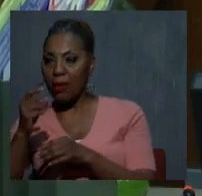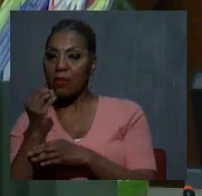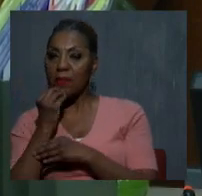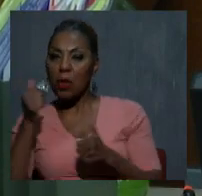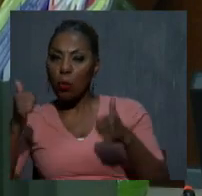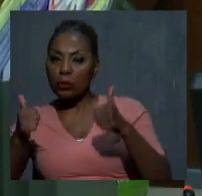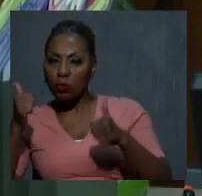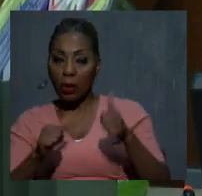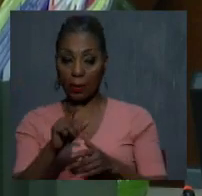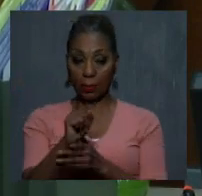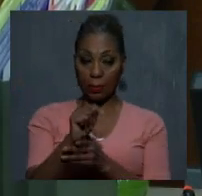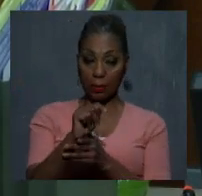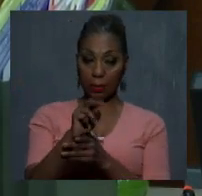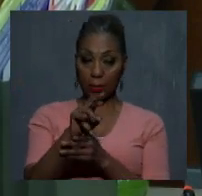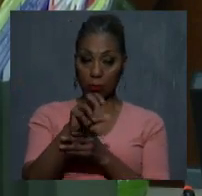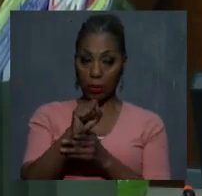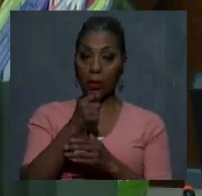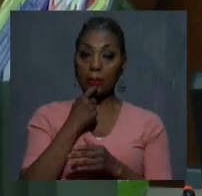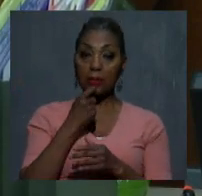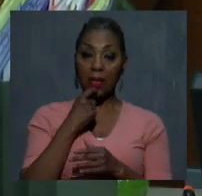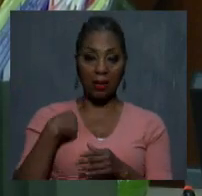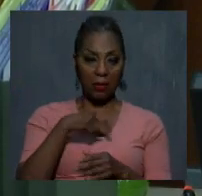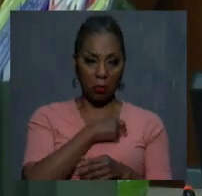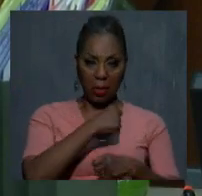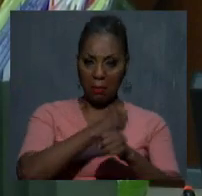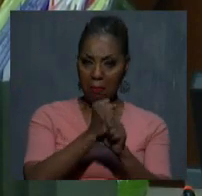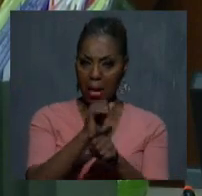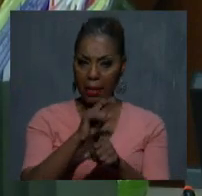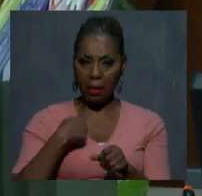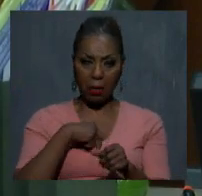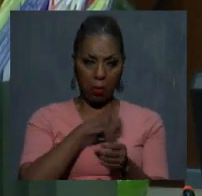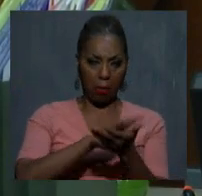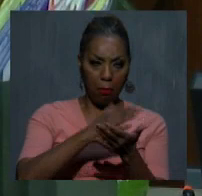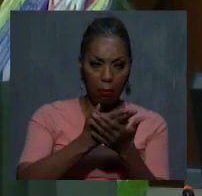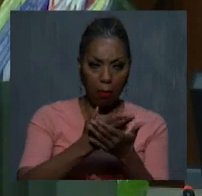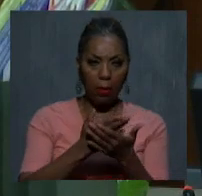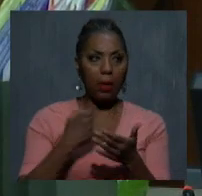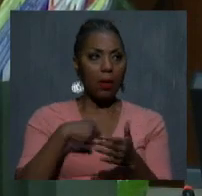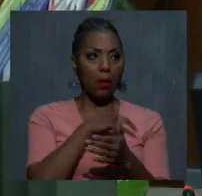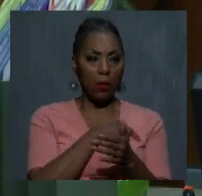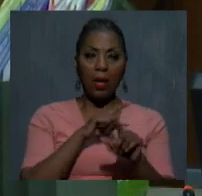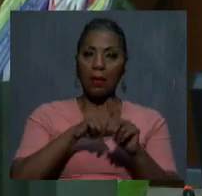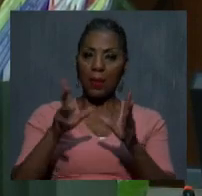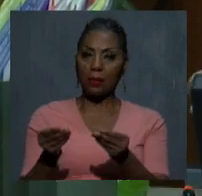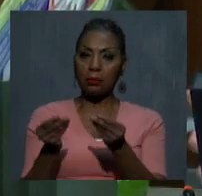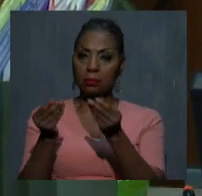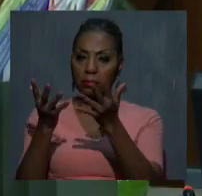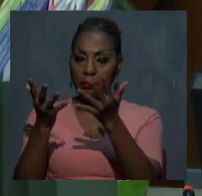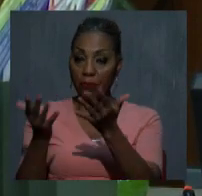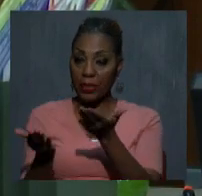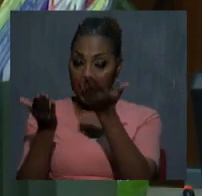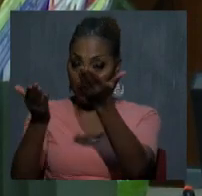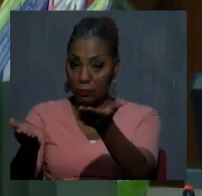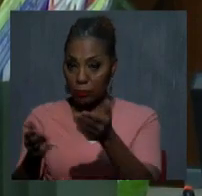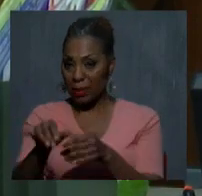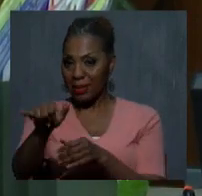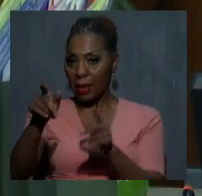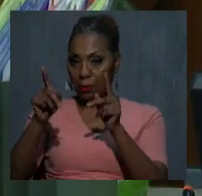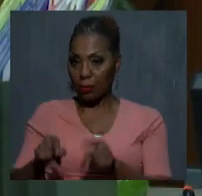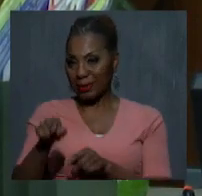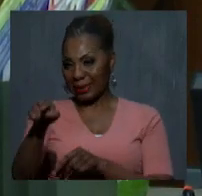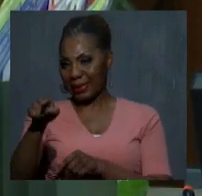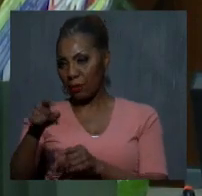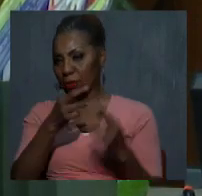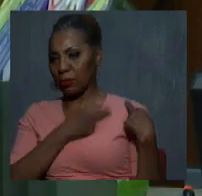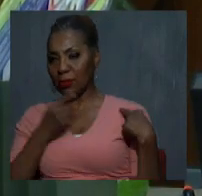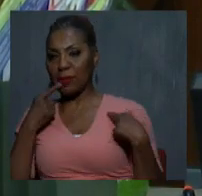And Trios would say, hey, you know, we made it, we bought it for a price, but it was delivered to John Doe. John Doe's responsible